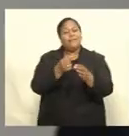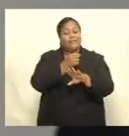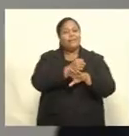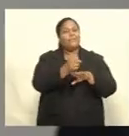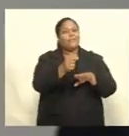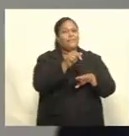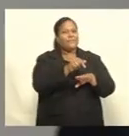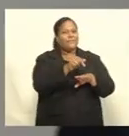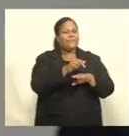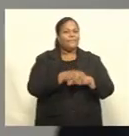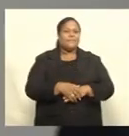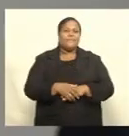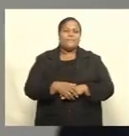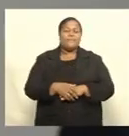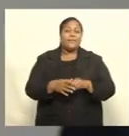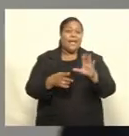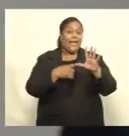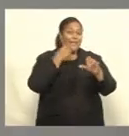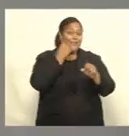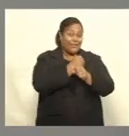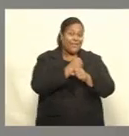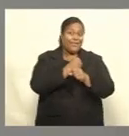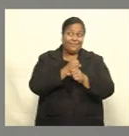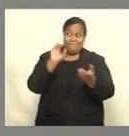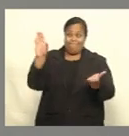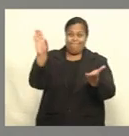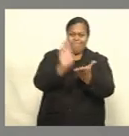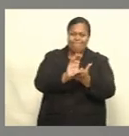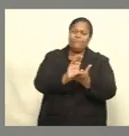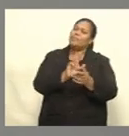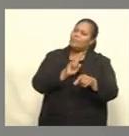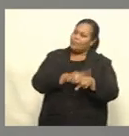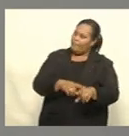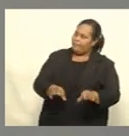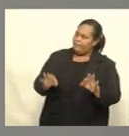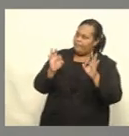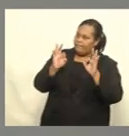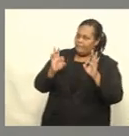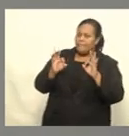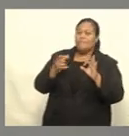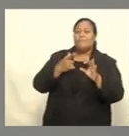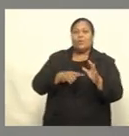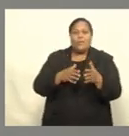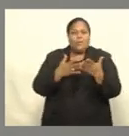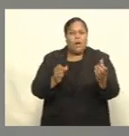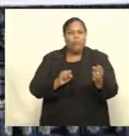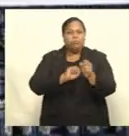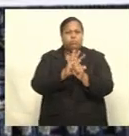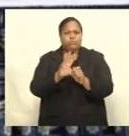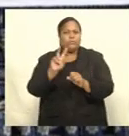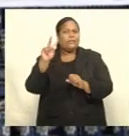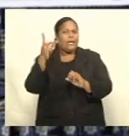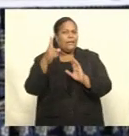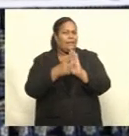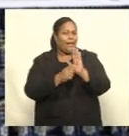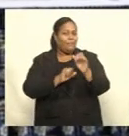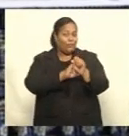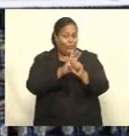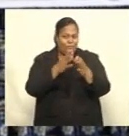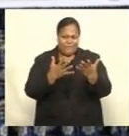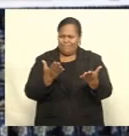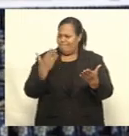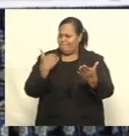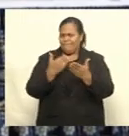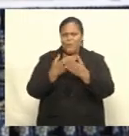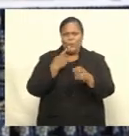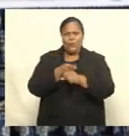Economy Ayased Kium says the grant assistance is timely as the impact of the second wave of COVID-19 in the past couple of weeks has